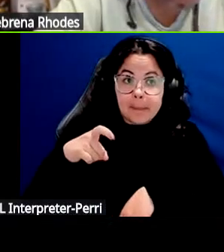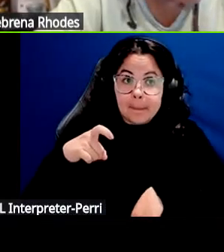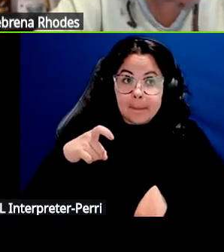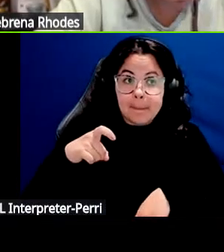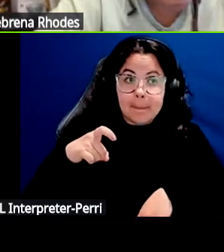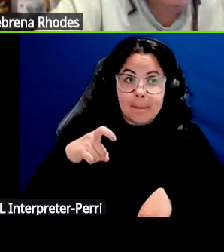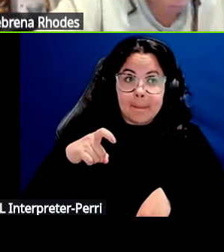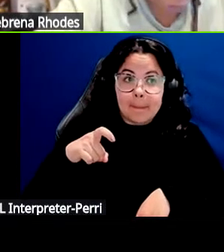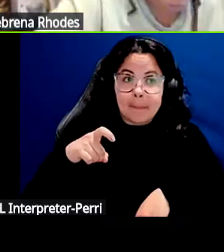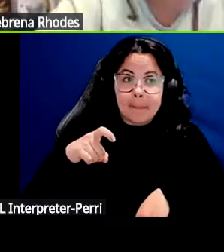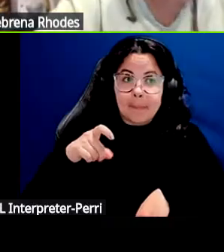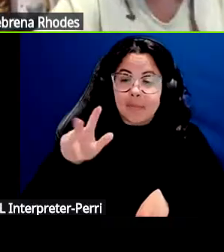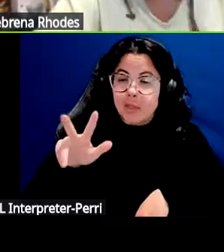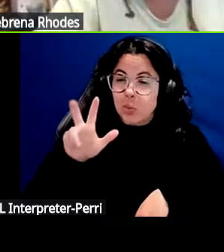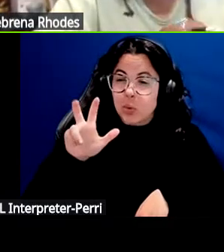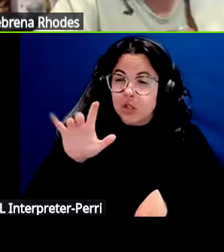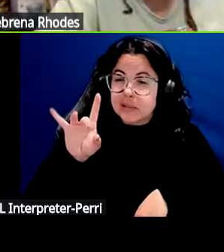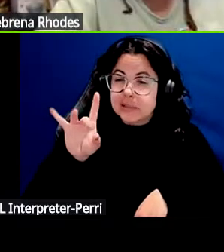their time is